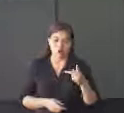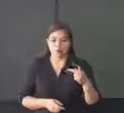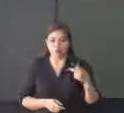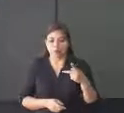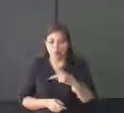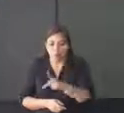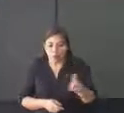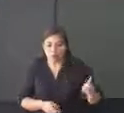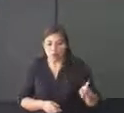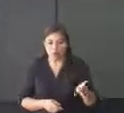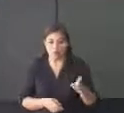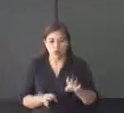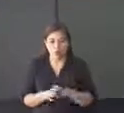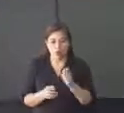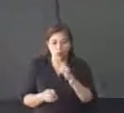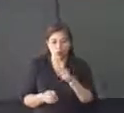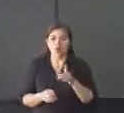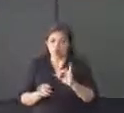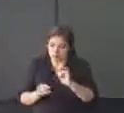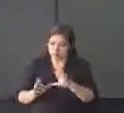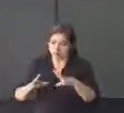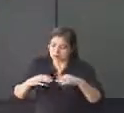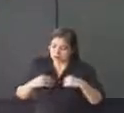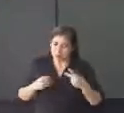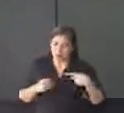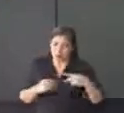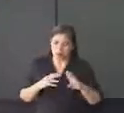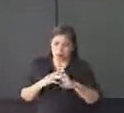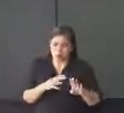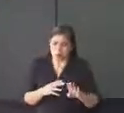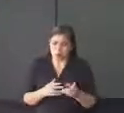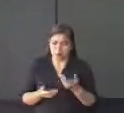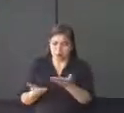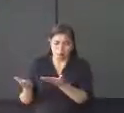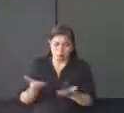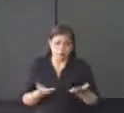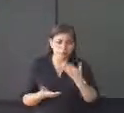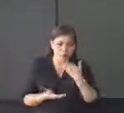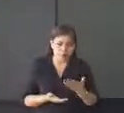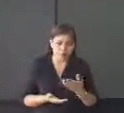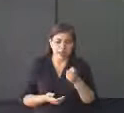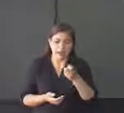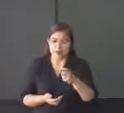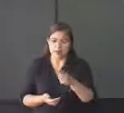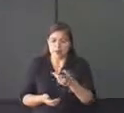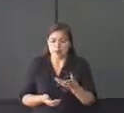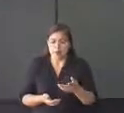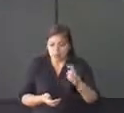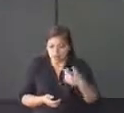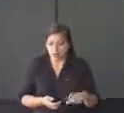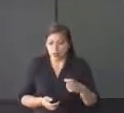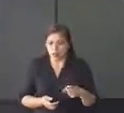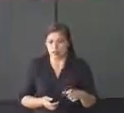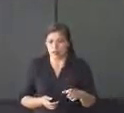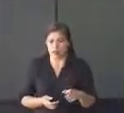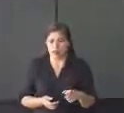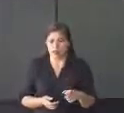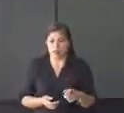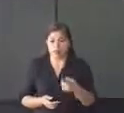A population that receives migrants is naturally a rich population.